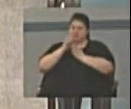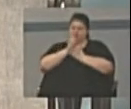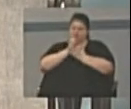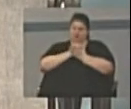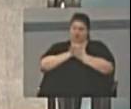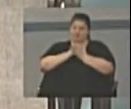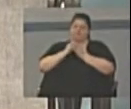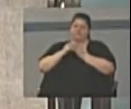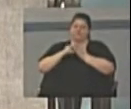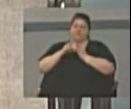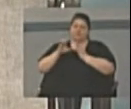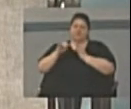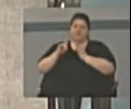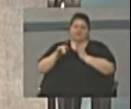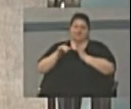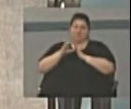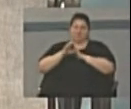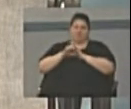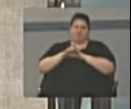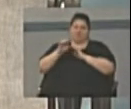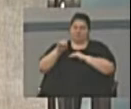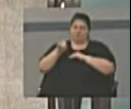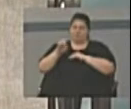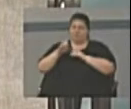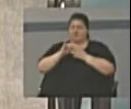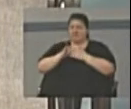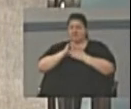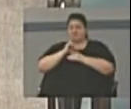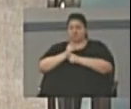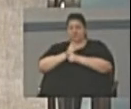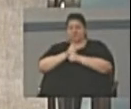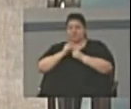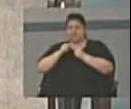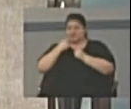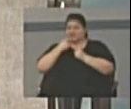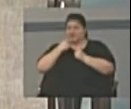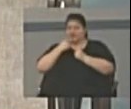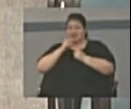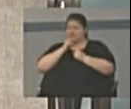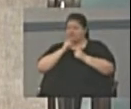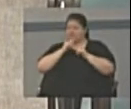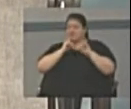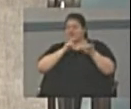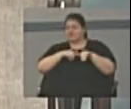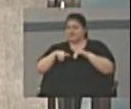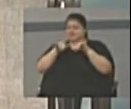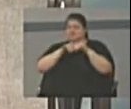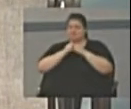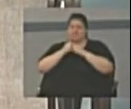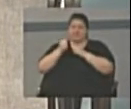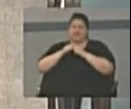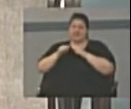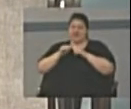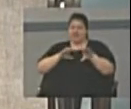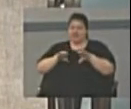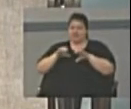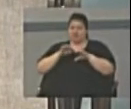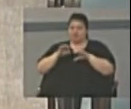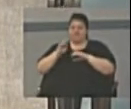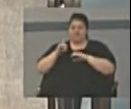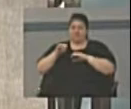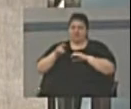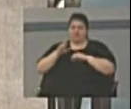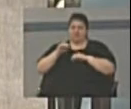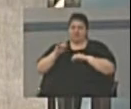or city code. And I think it would be appropriate to say nor be inconsistent with any action of the mayor and city